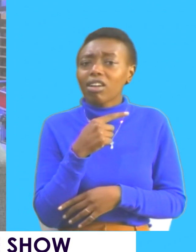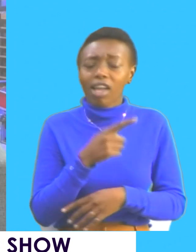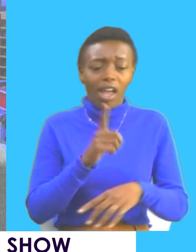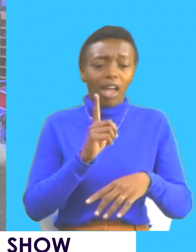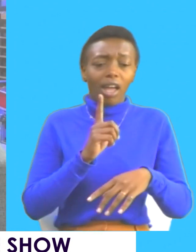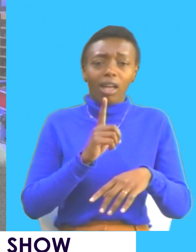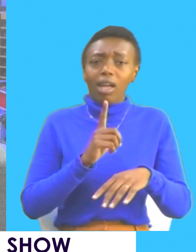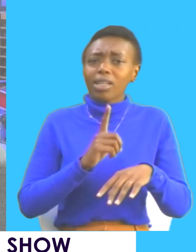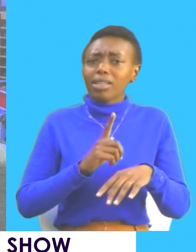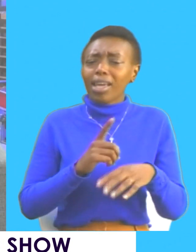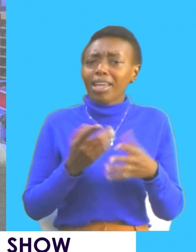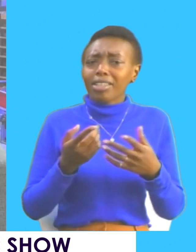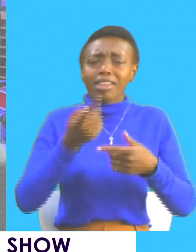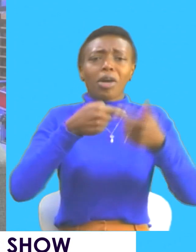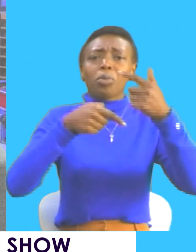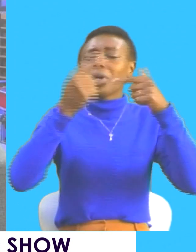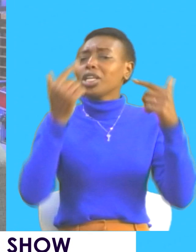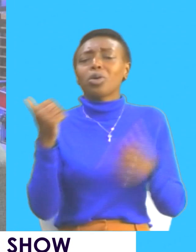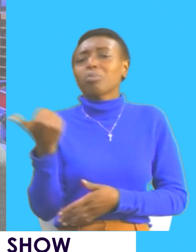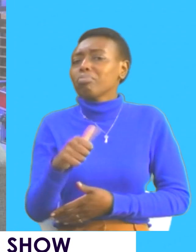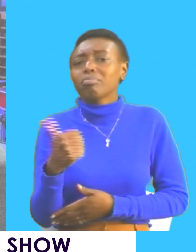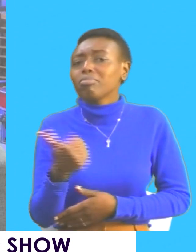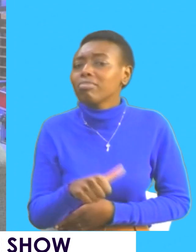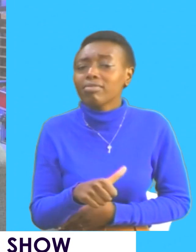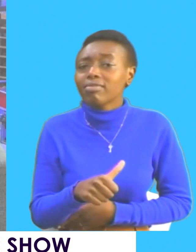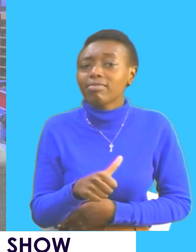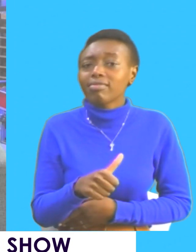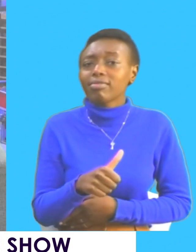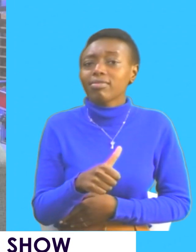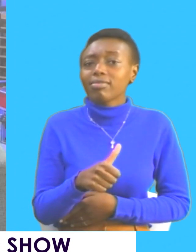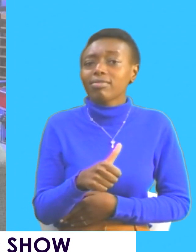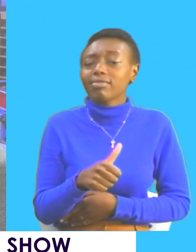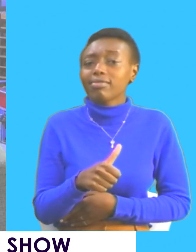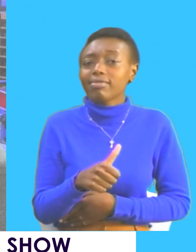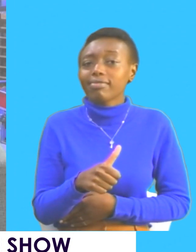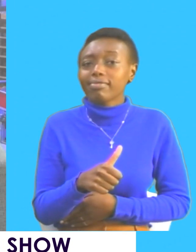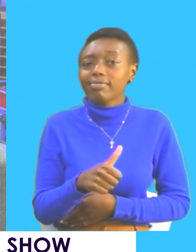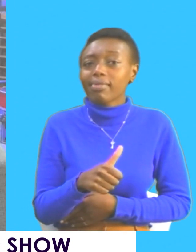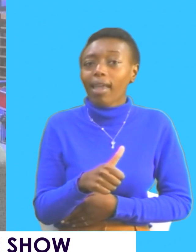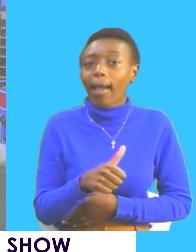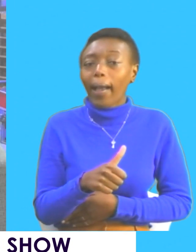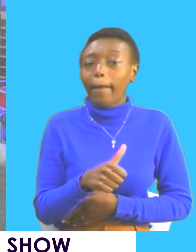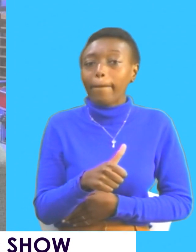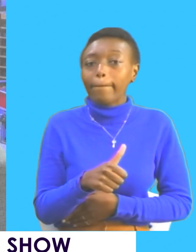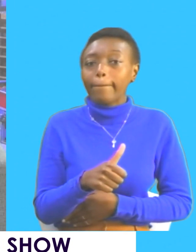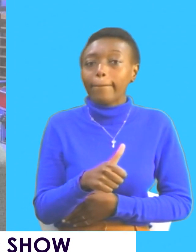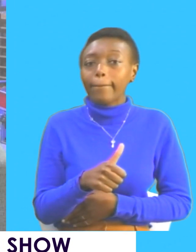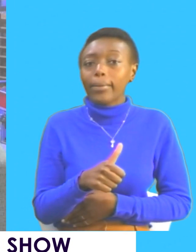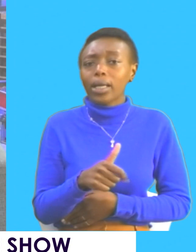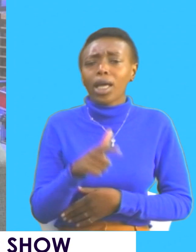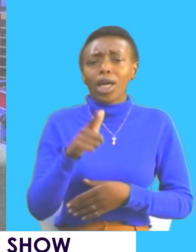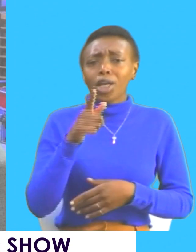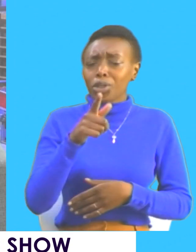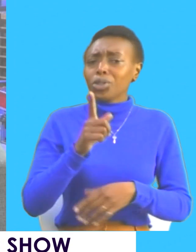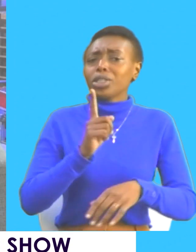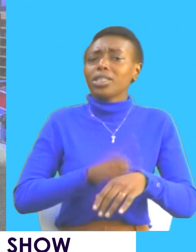not showing up, and they feel like there is some kind of injustice or social injustice out there. It is not time for you to be